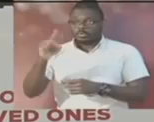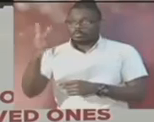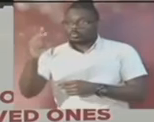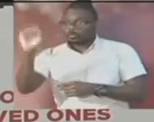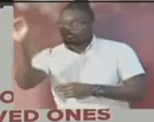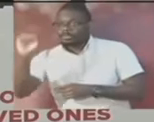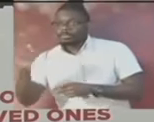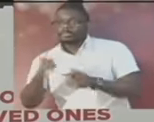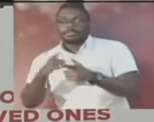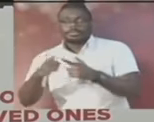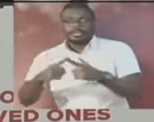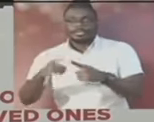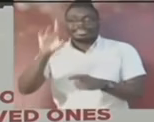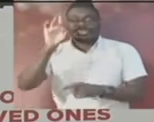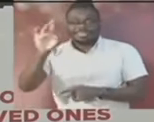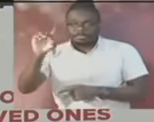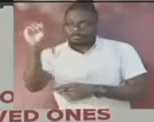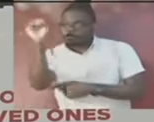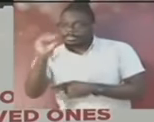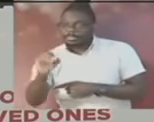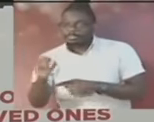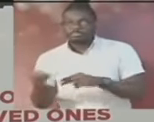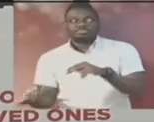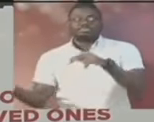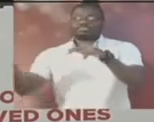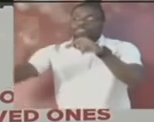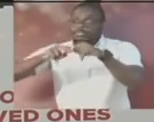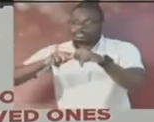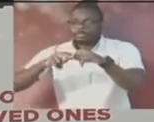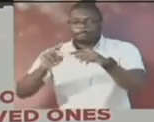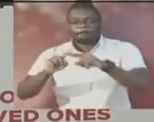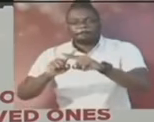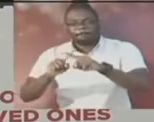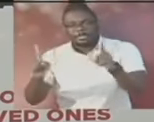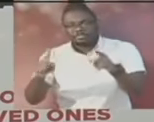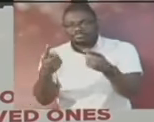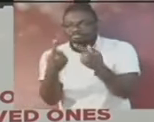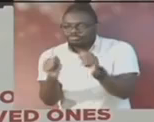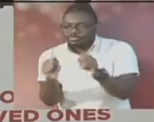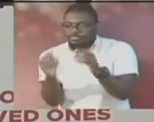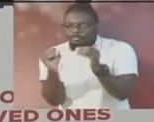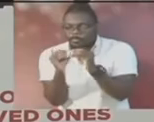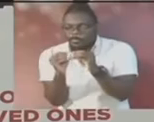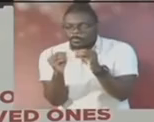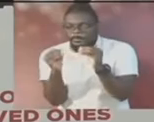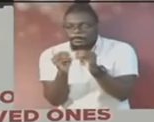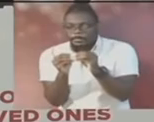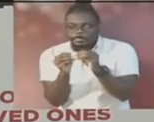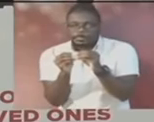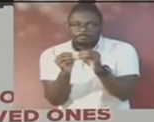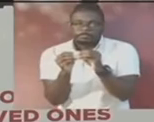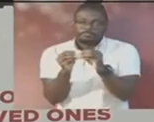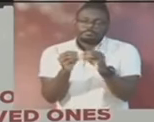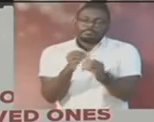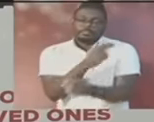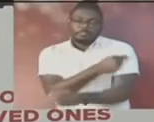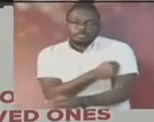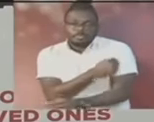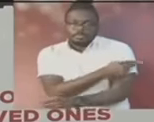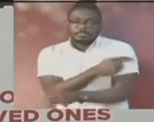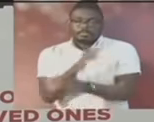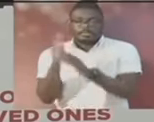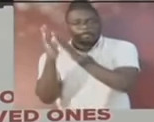increases are in spite of measures to increase the capacity of hospital beds. Our ward